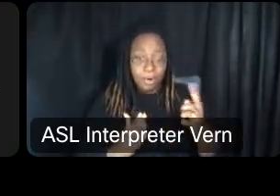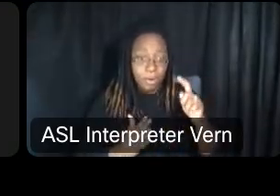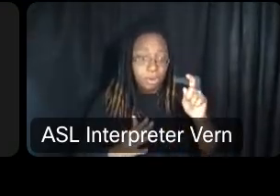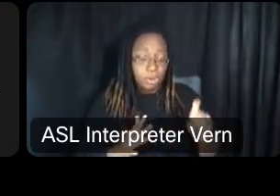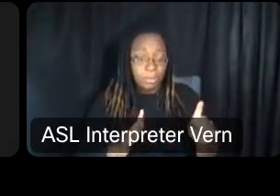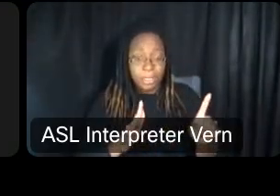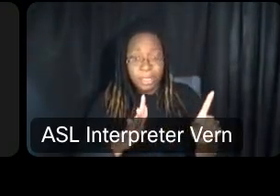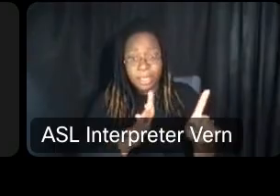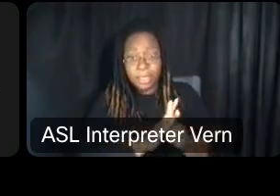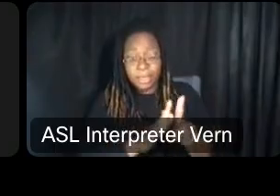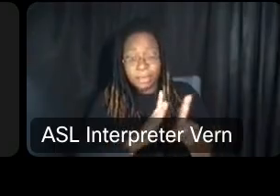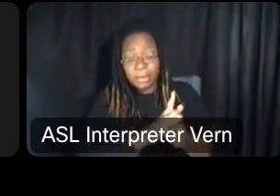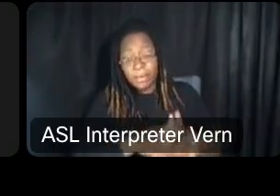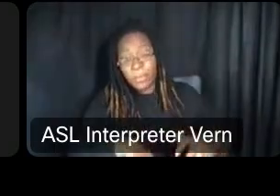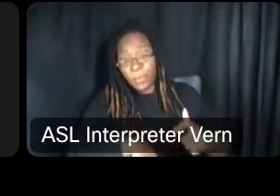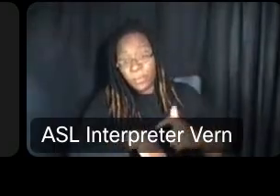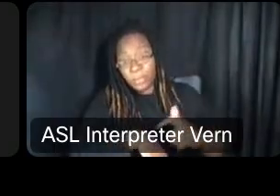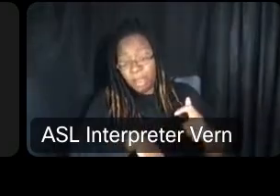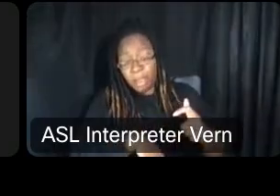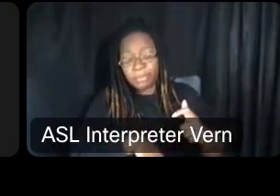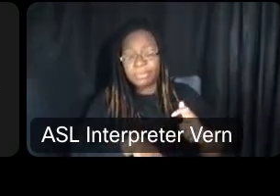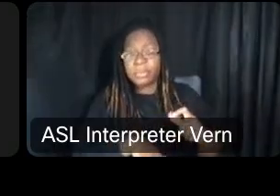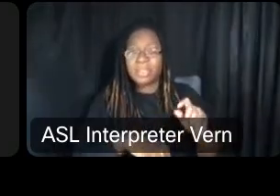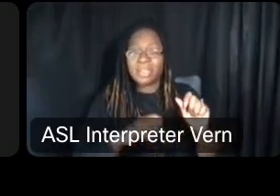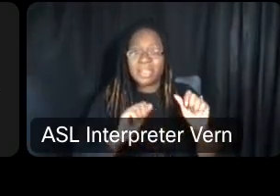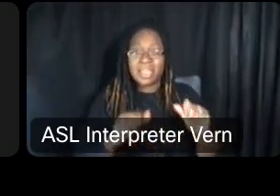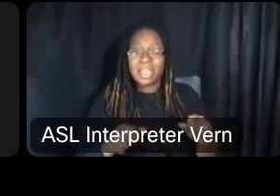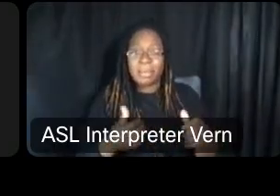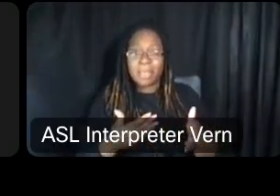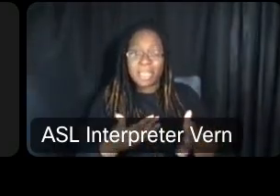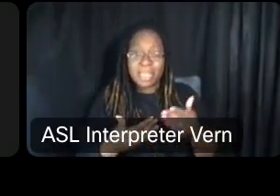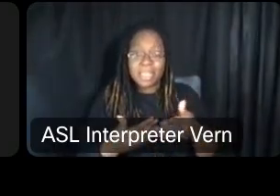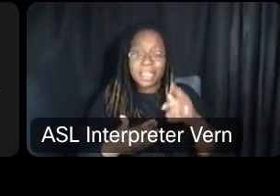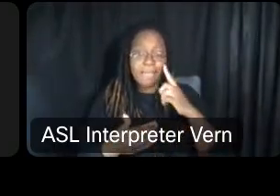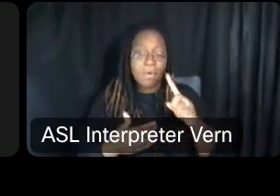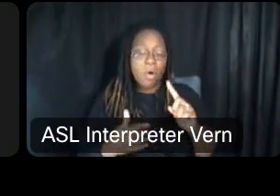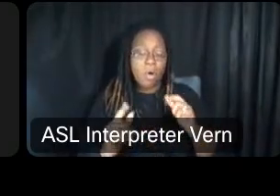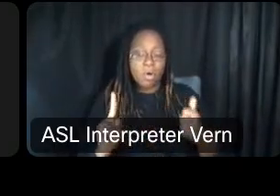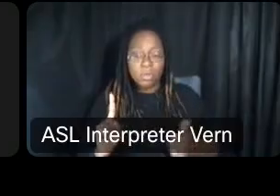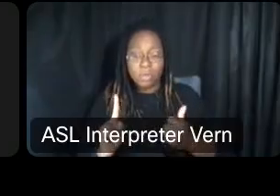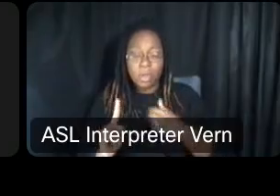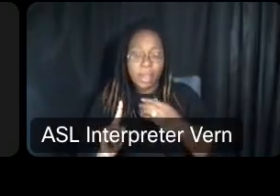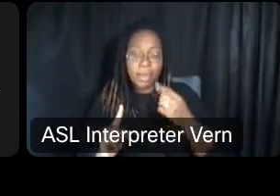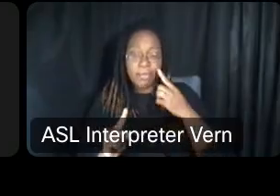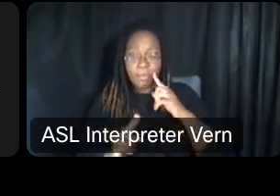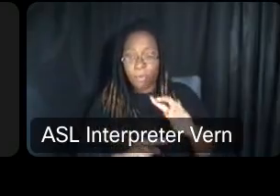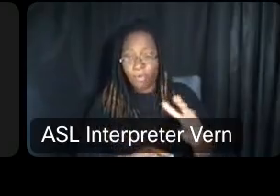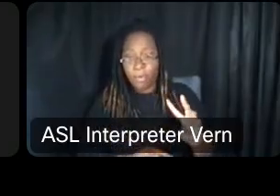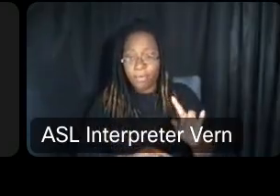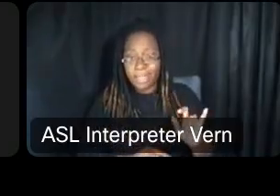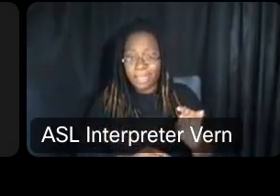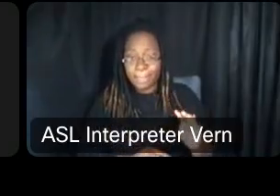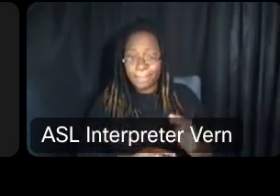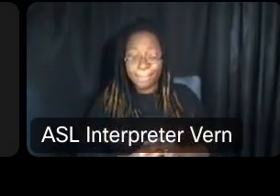becomes a really easy target for stalking and for victimization. Not to